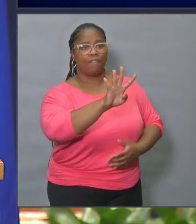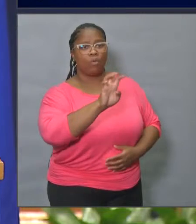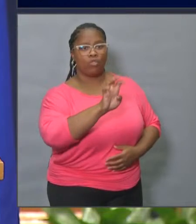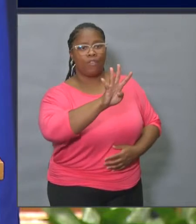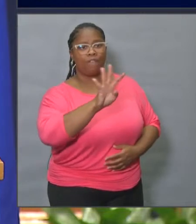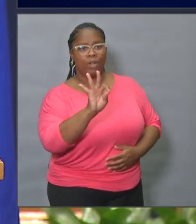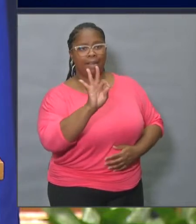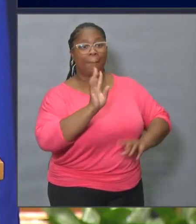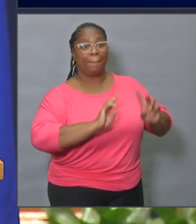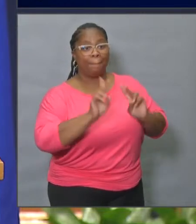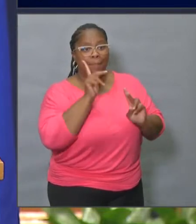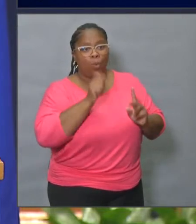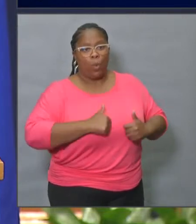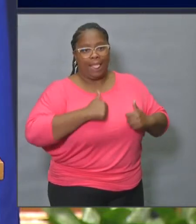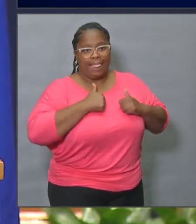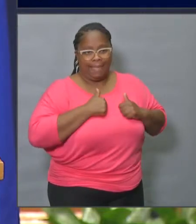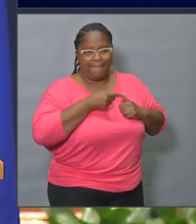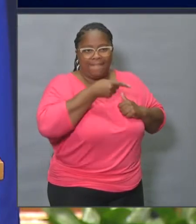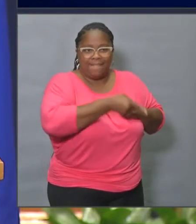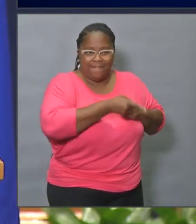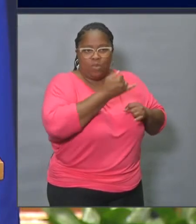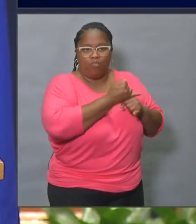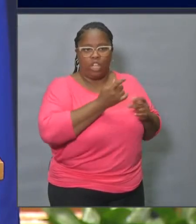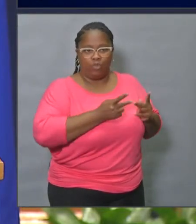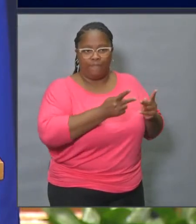9,449 residents and